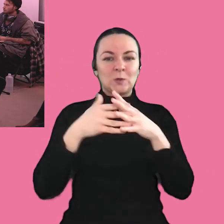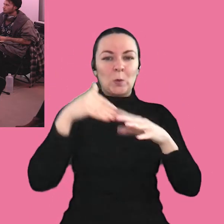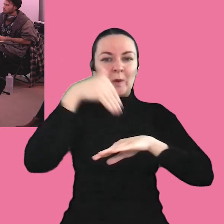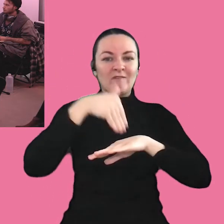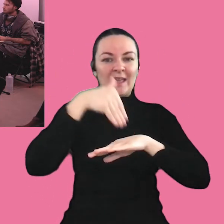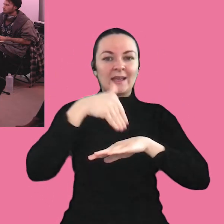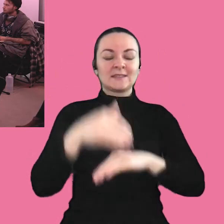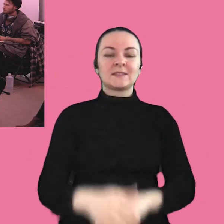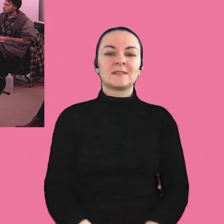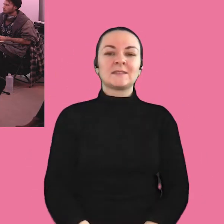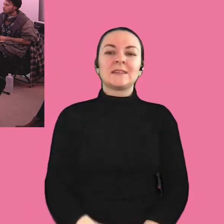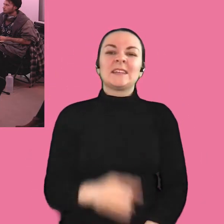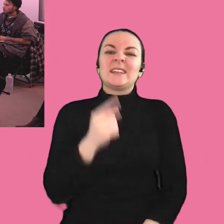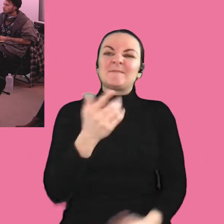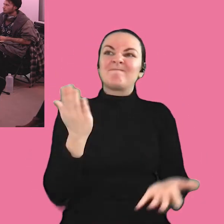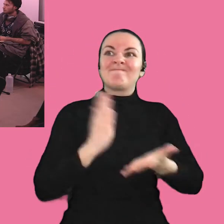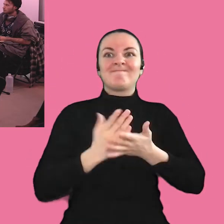So it was a kind of